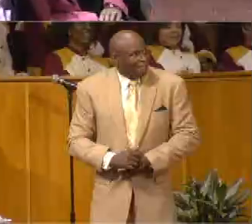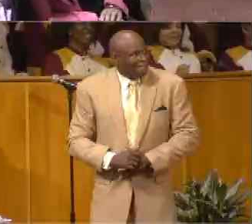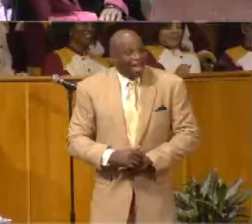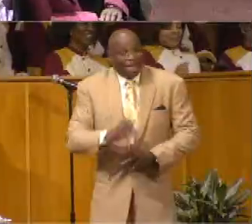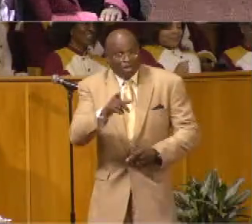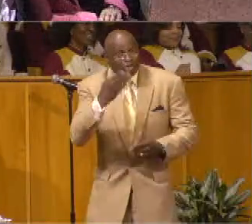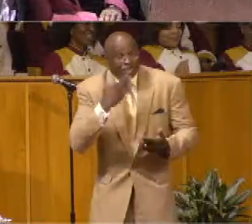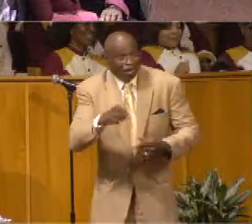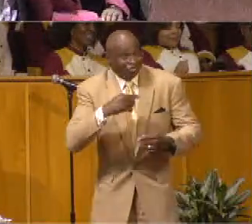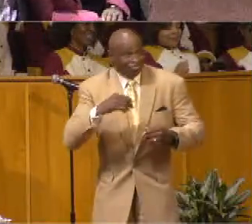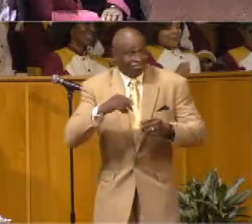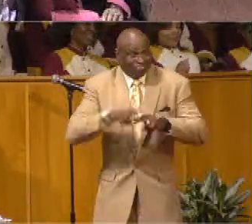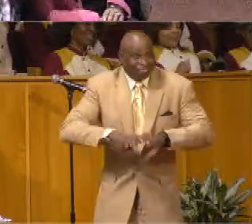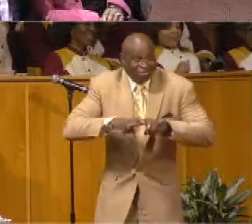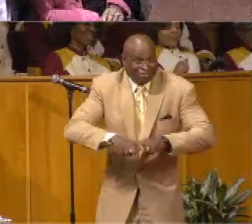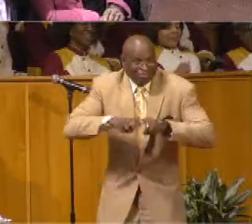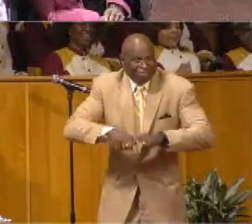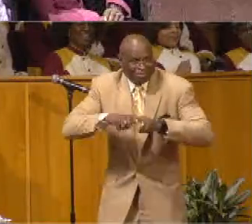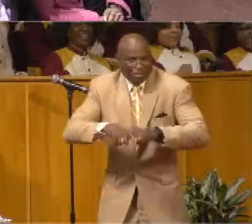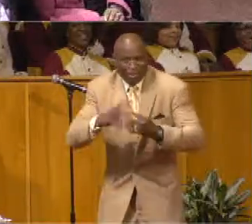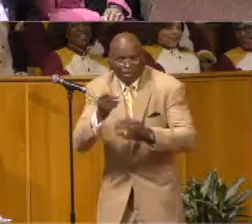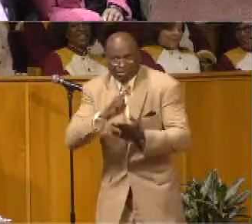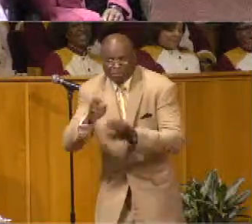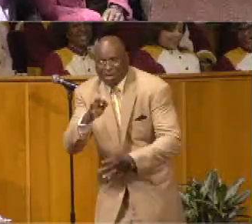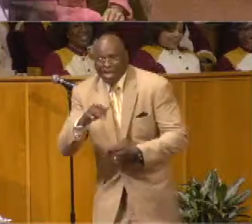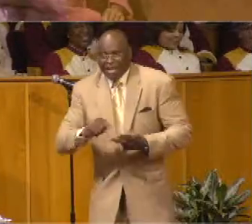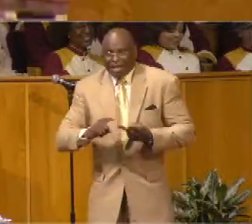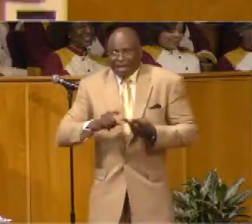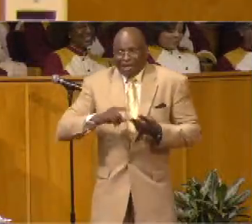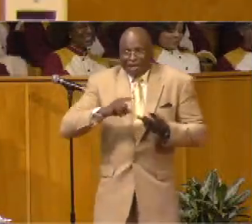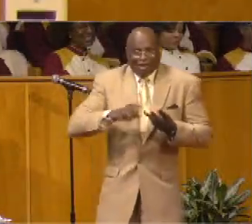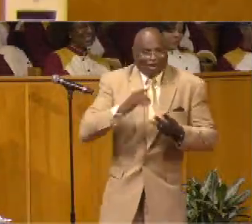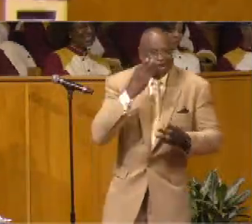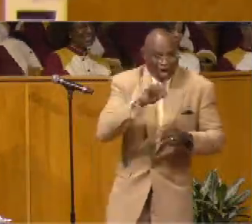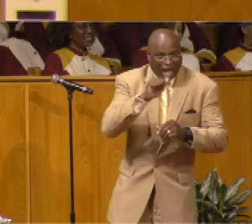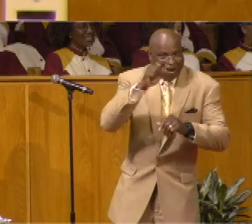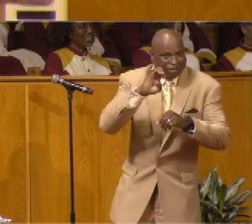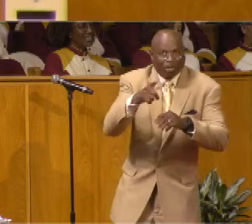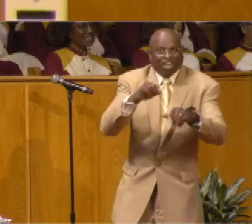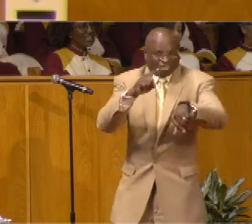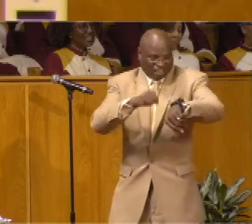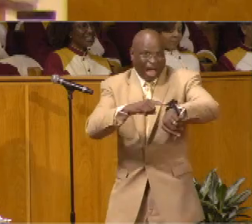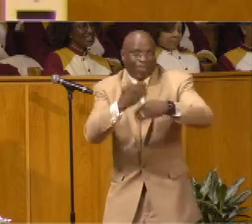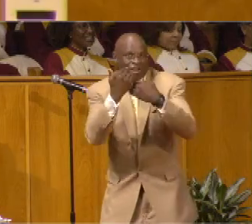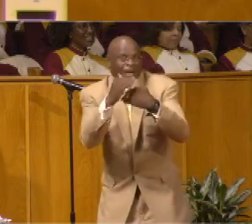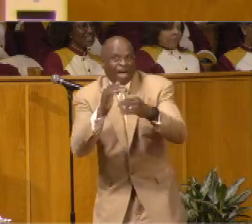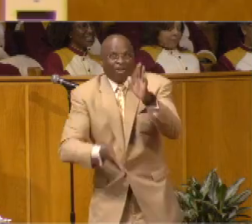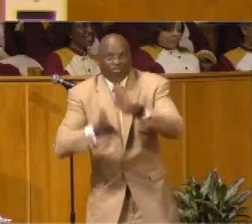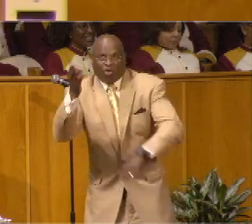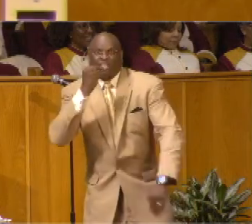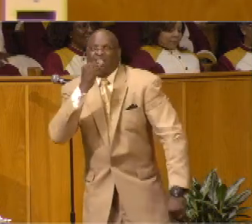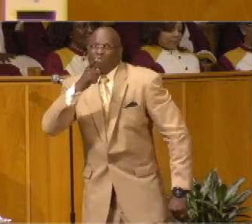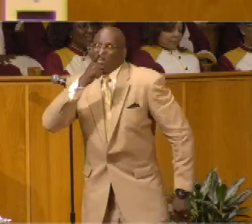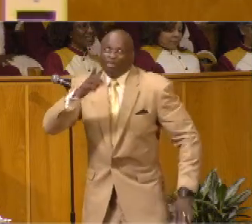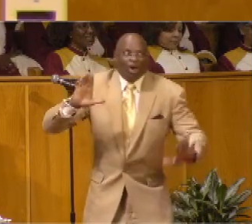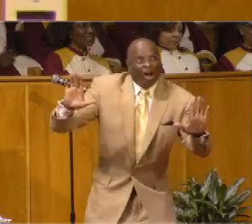And you don't tarry when you come to church. You came down street because you know we got to get out of here before noon to get to brunch. You are on a time